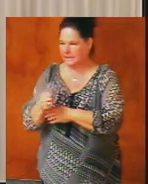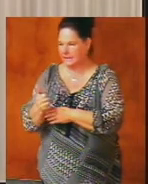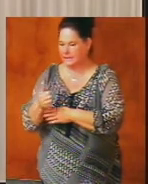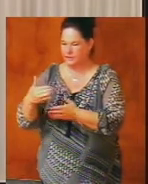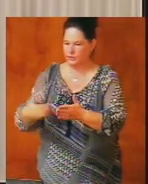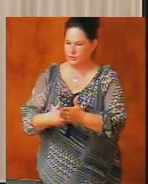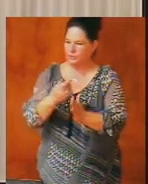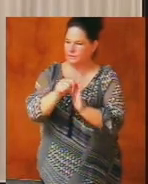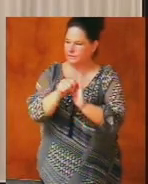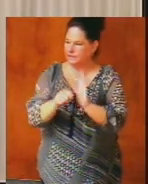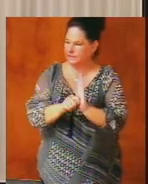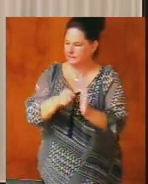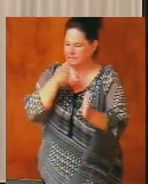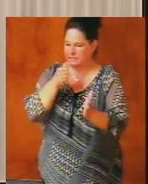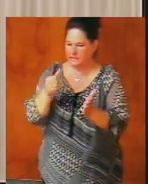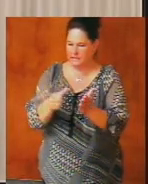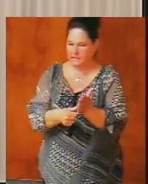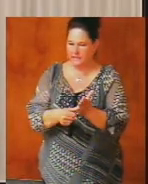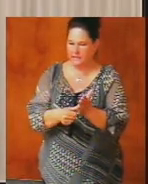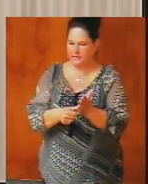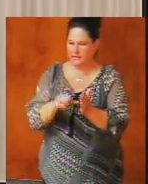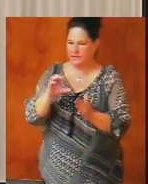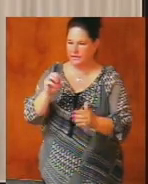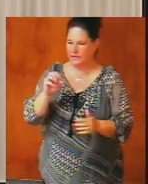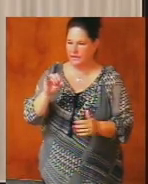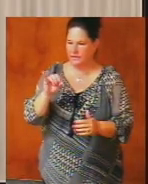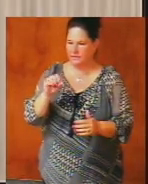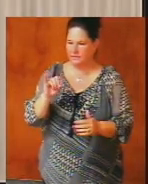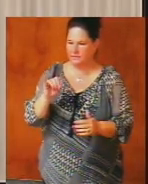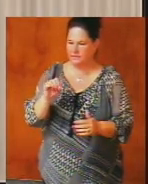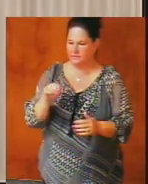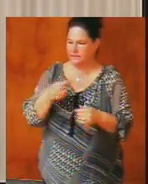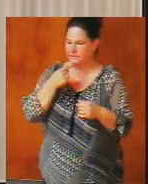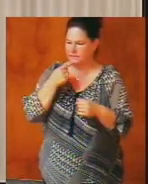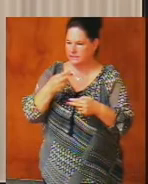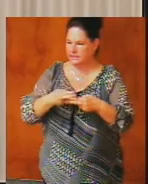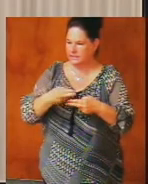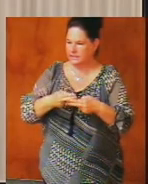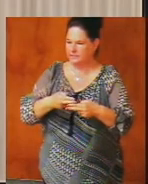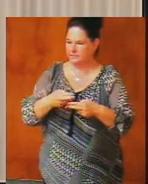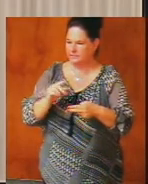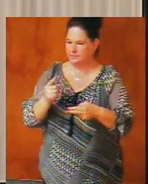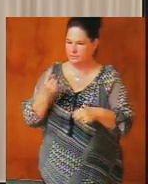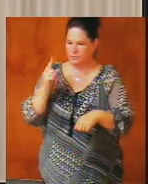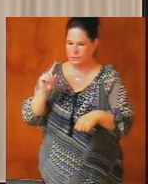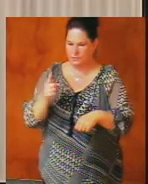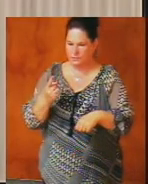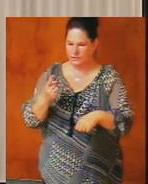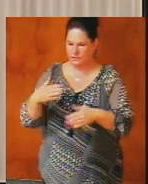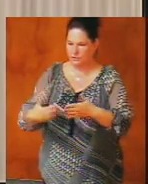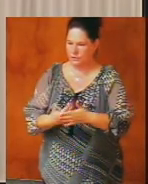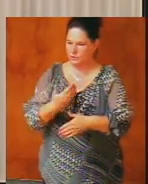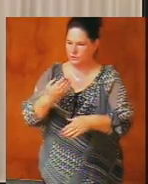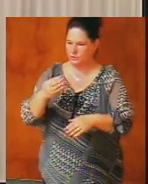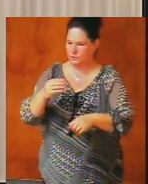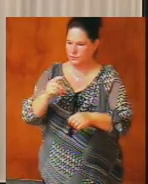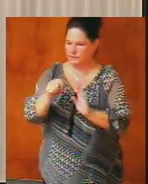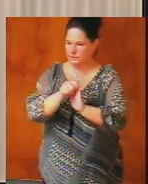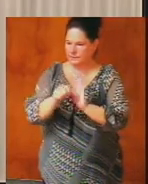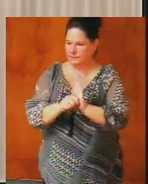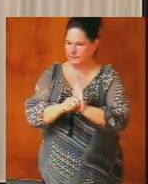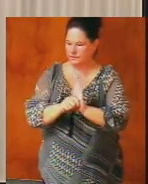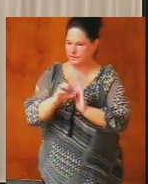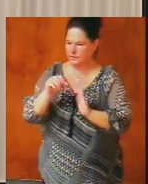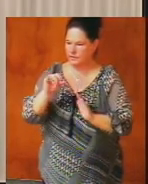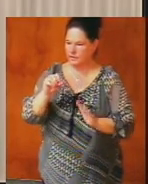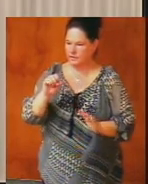New Testament letter. In fact, Colossae is mentioned by name only one time in the New Testament, and that is in